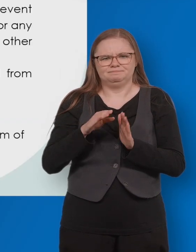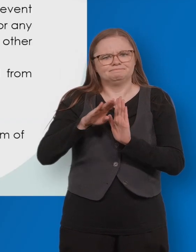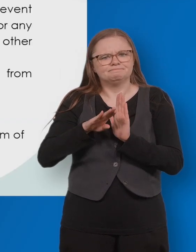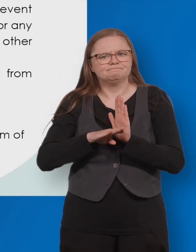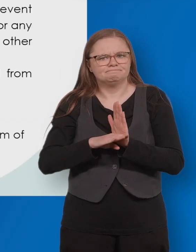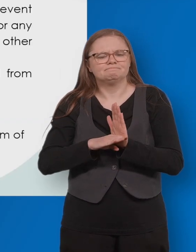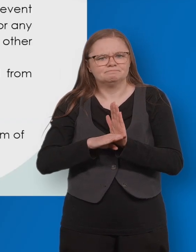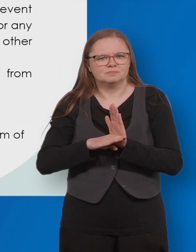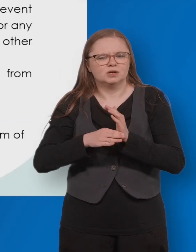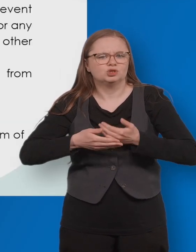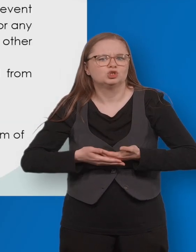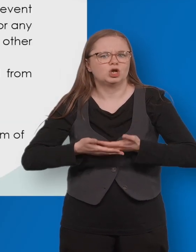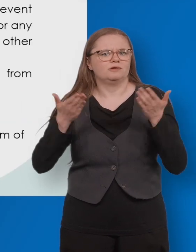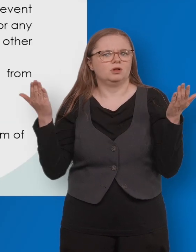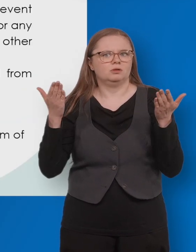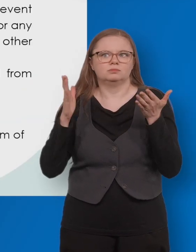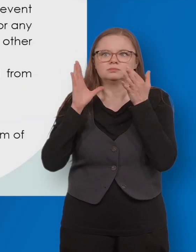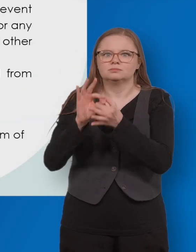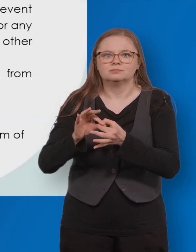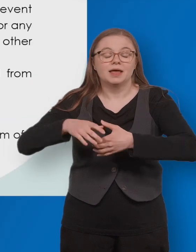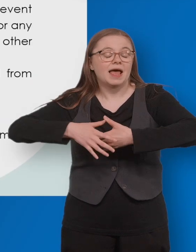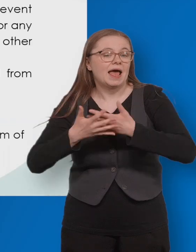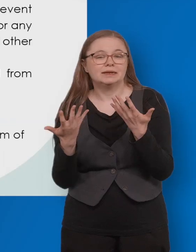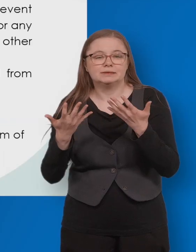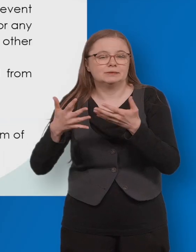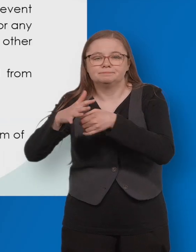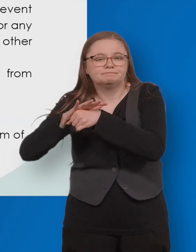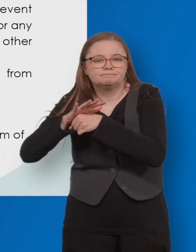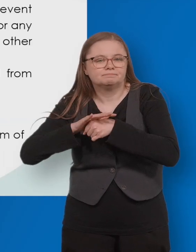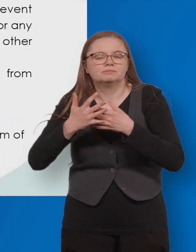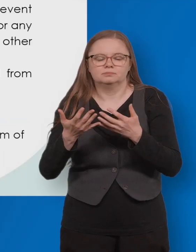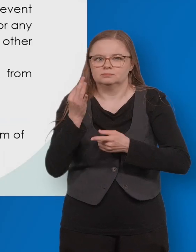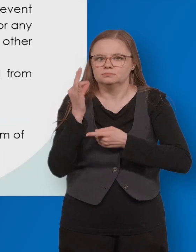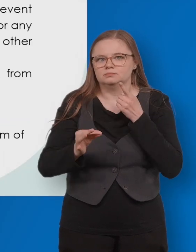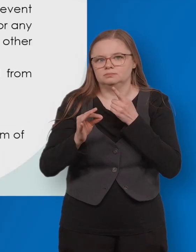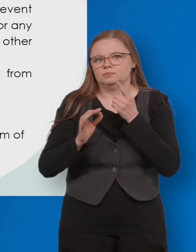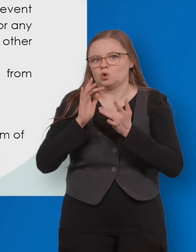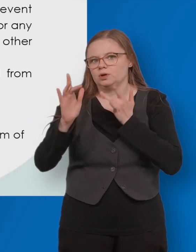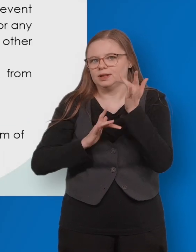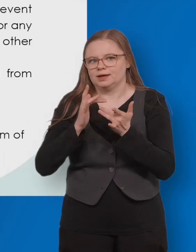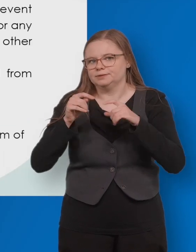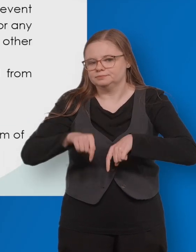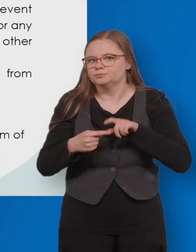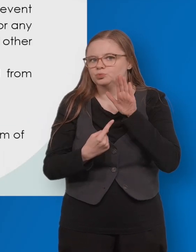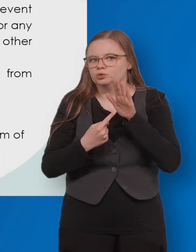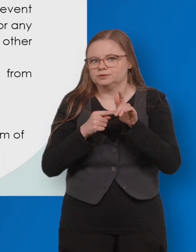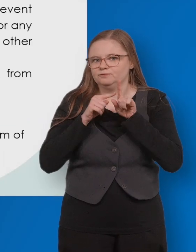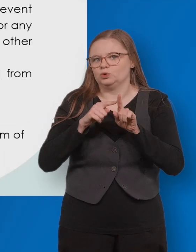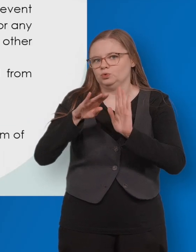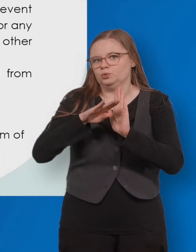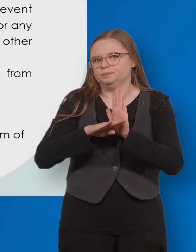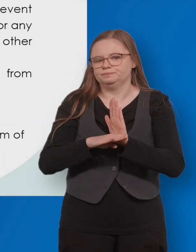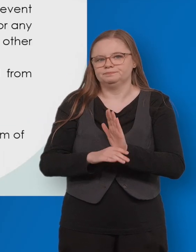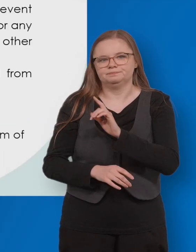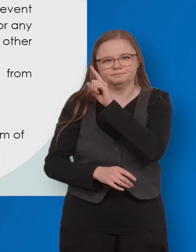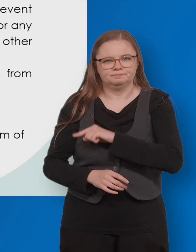some words that should probably be applicable in any kind of environment, particularly in electronic environments. So here